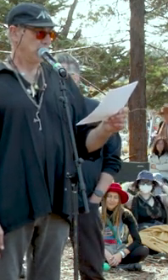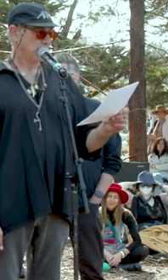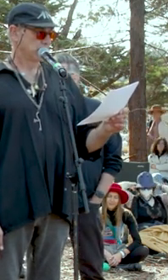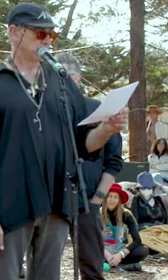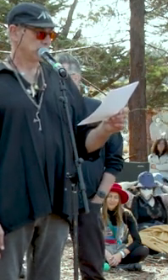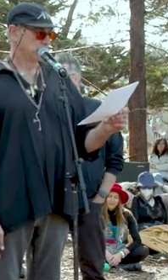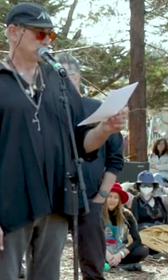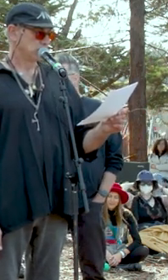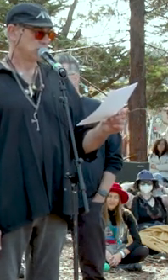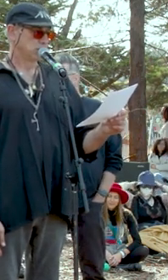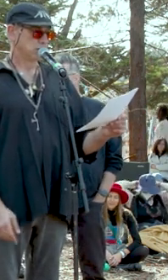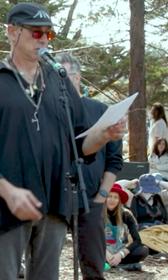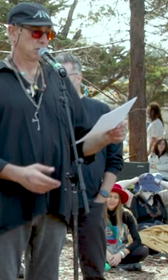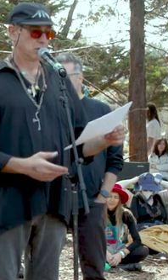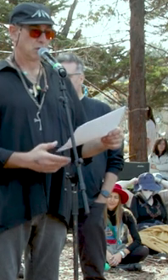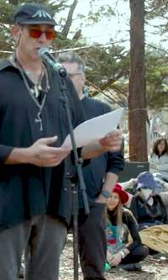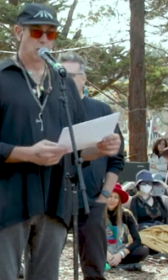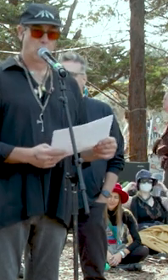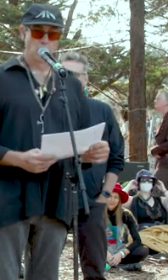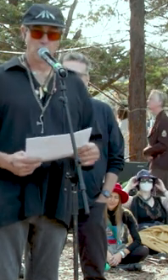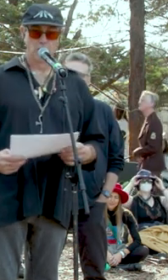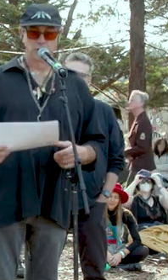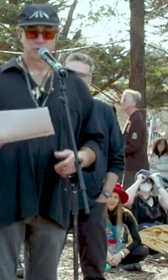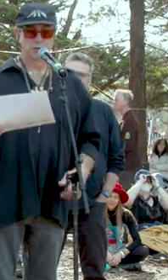Newton Harrison.